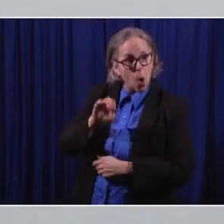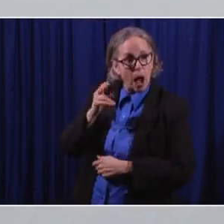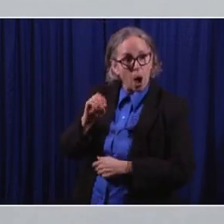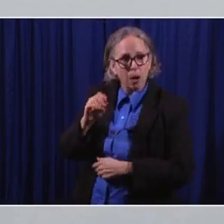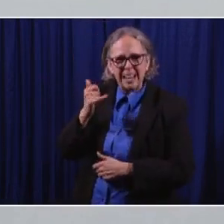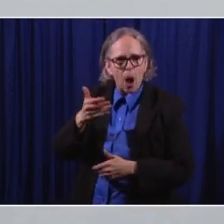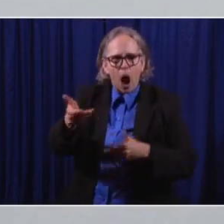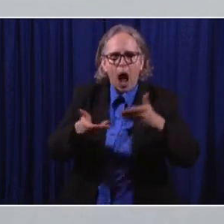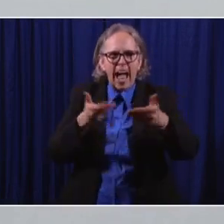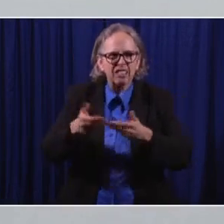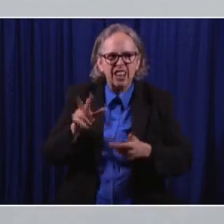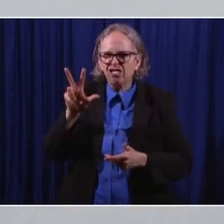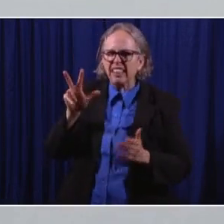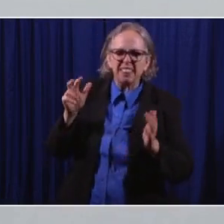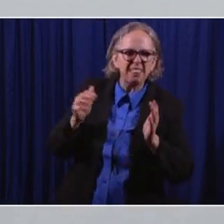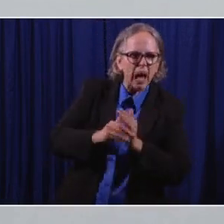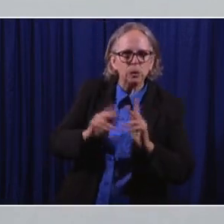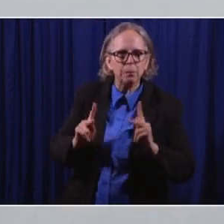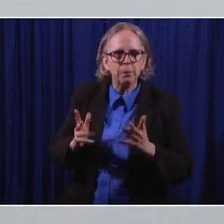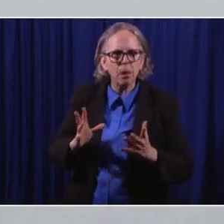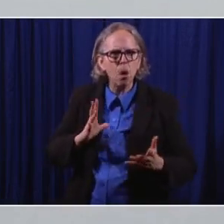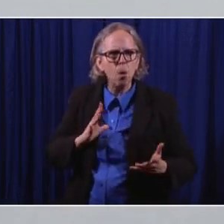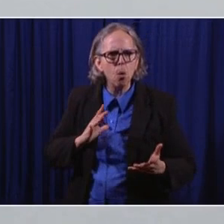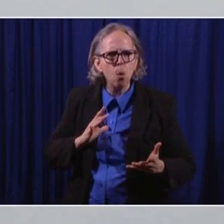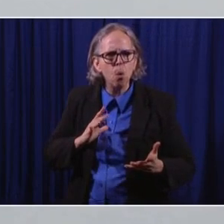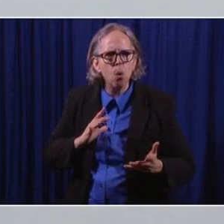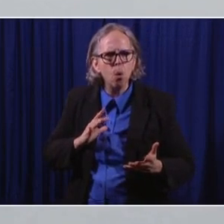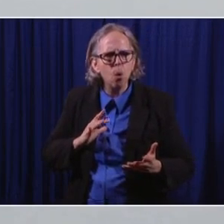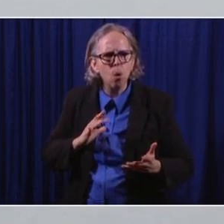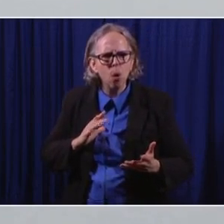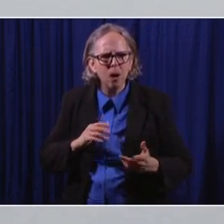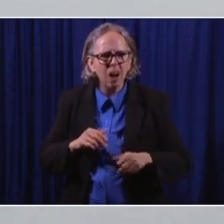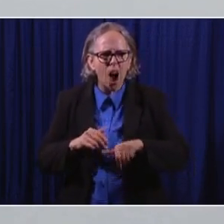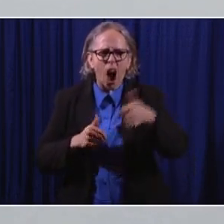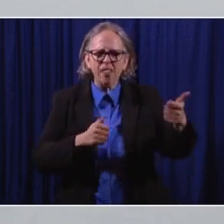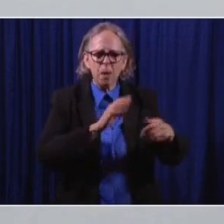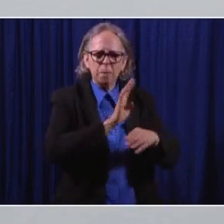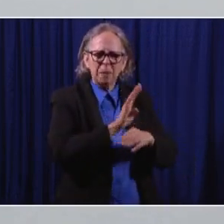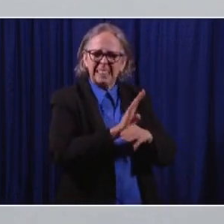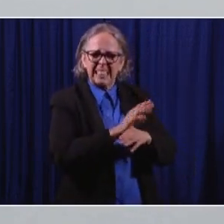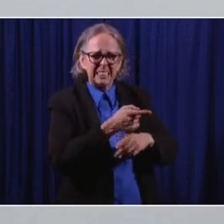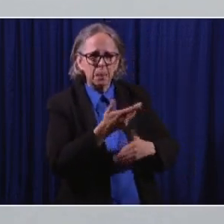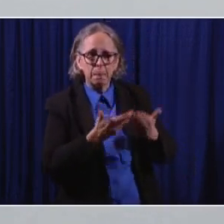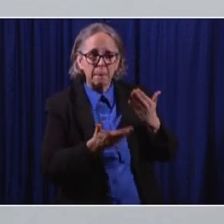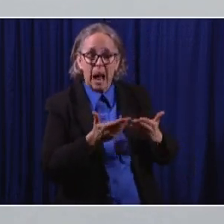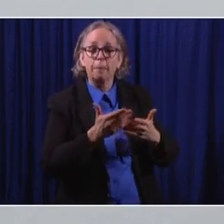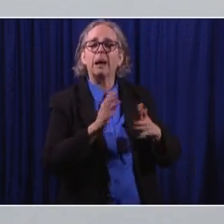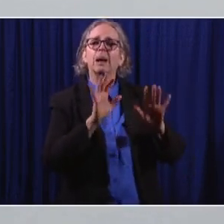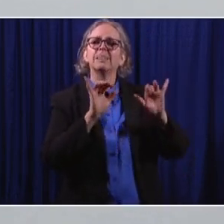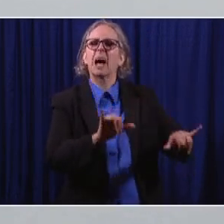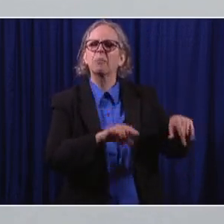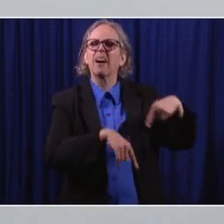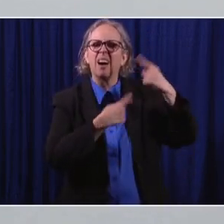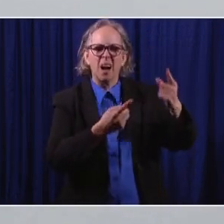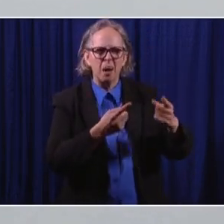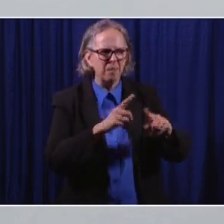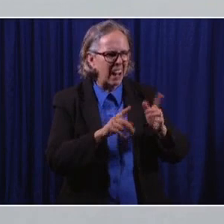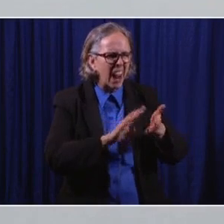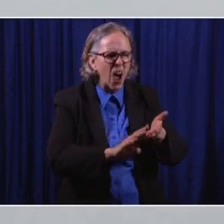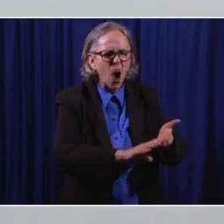other types of businesses, perhaps who don't fit into the COVID world as well, are laying people off. There is an